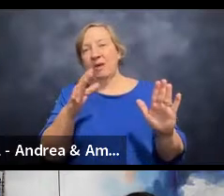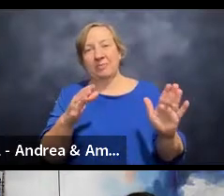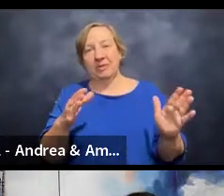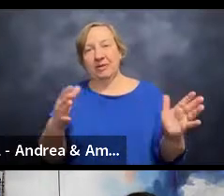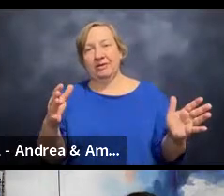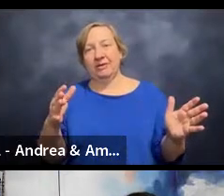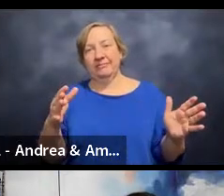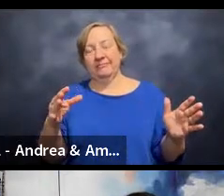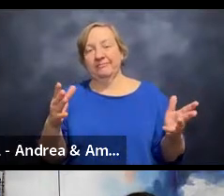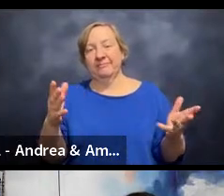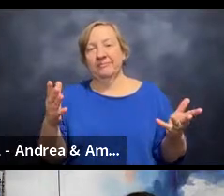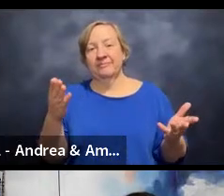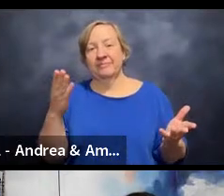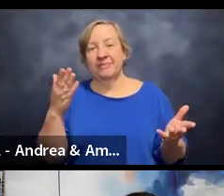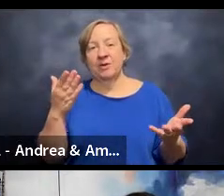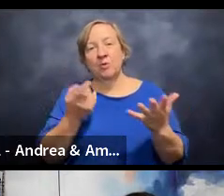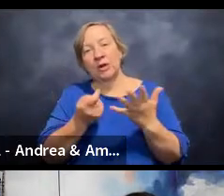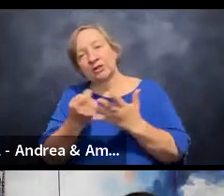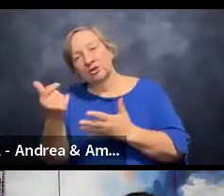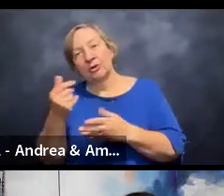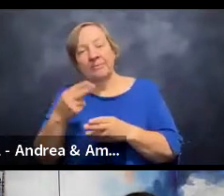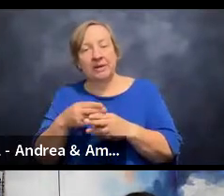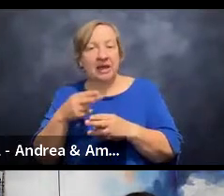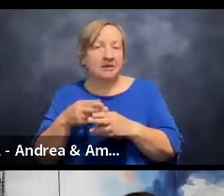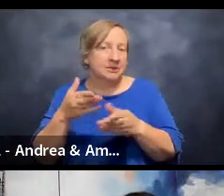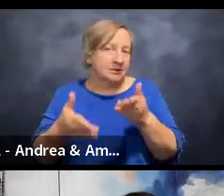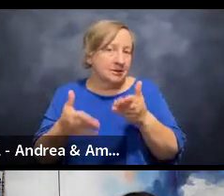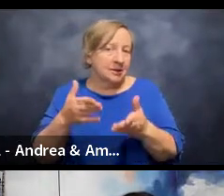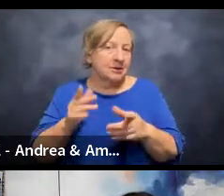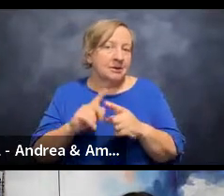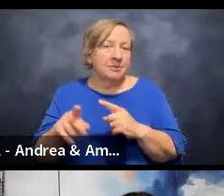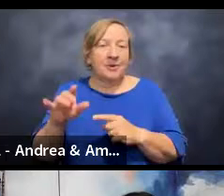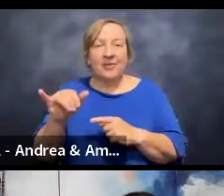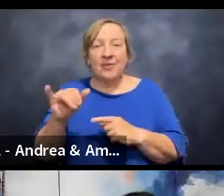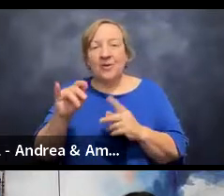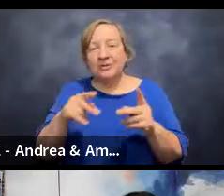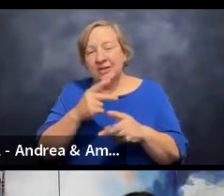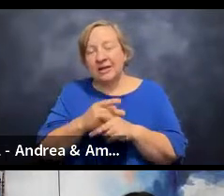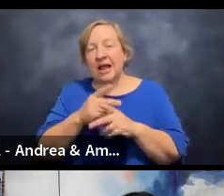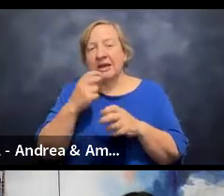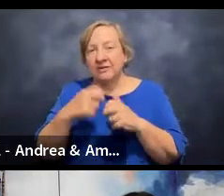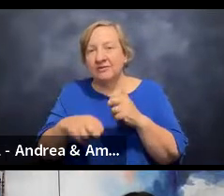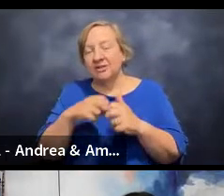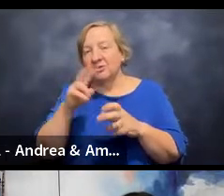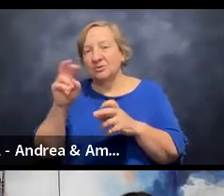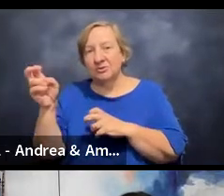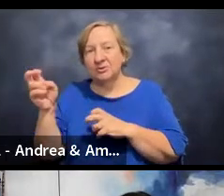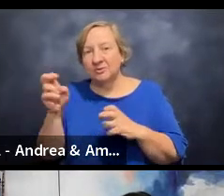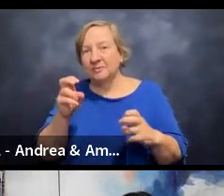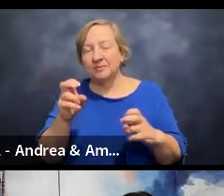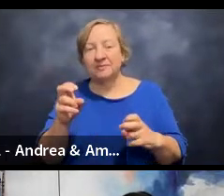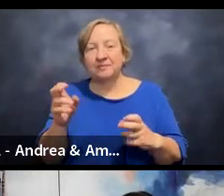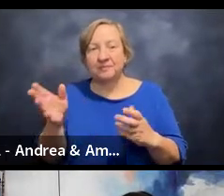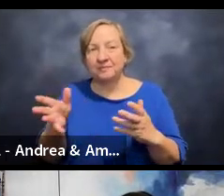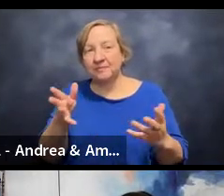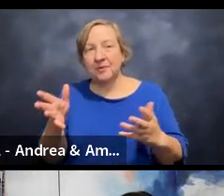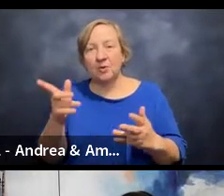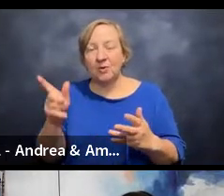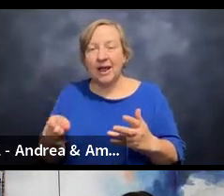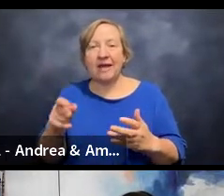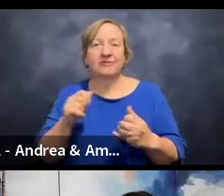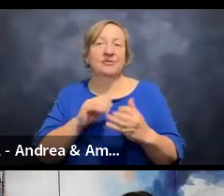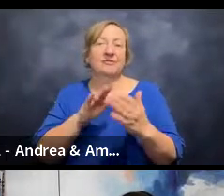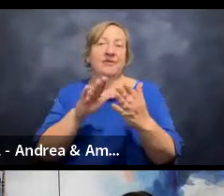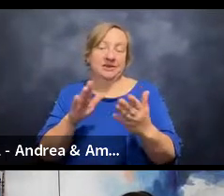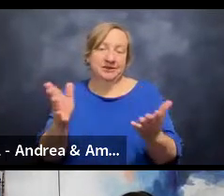And I know we could strip names from it, but those are the type of issues that you have to face,